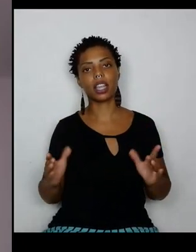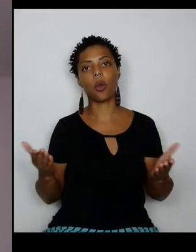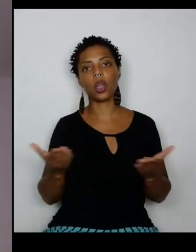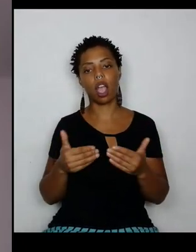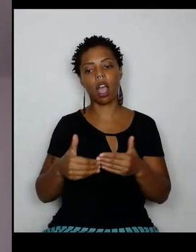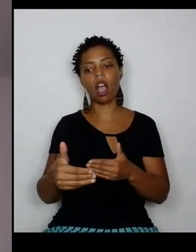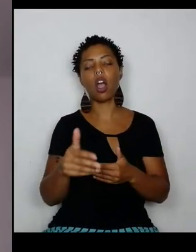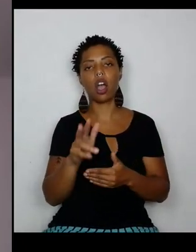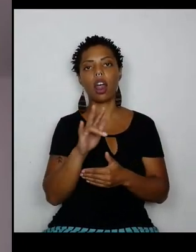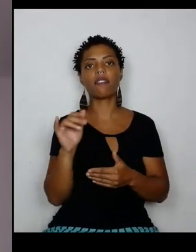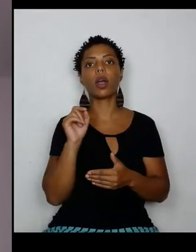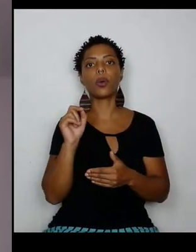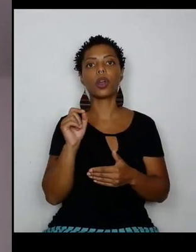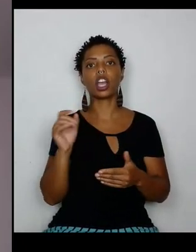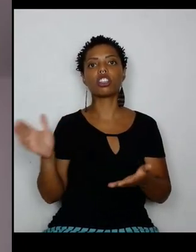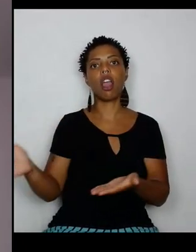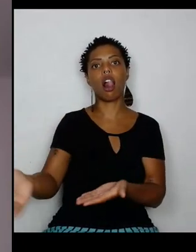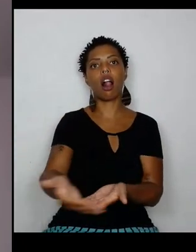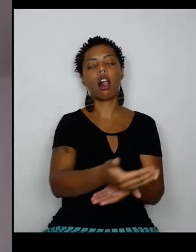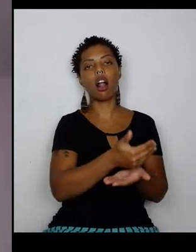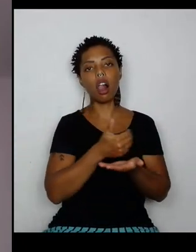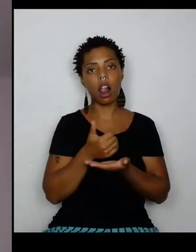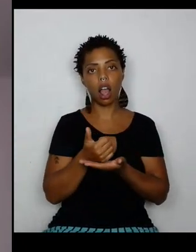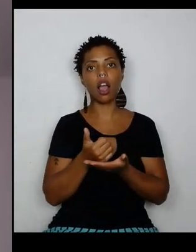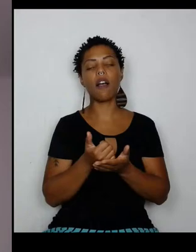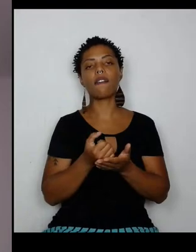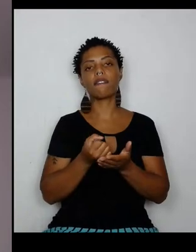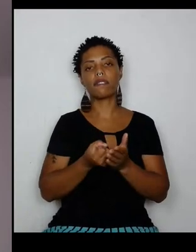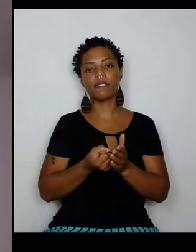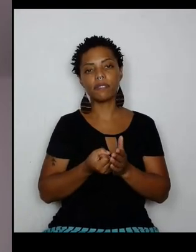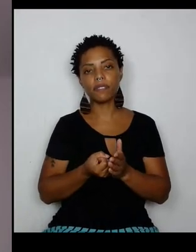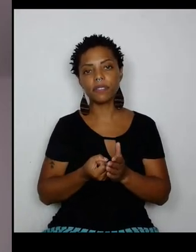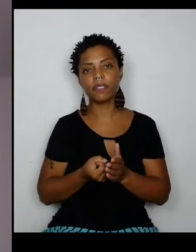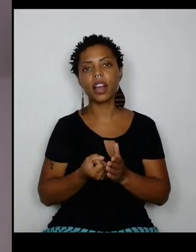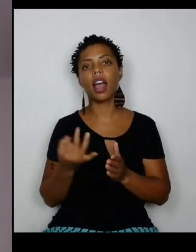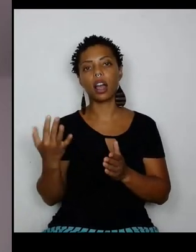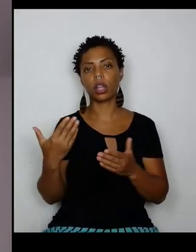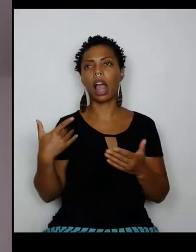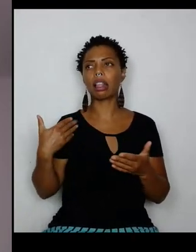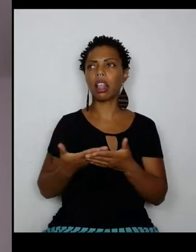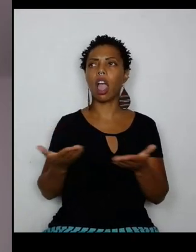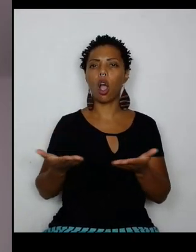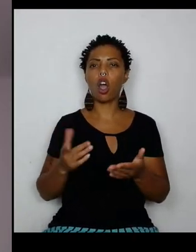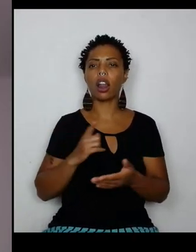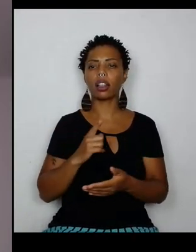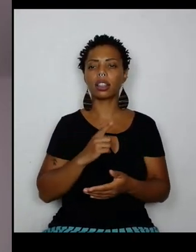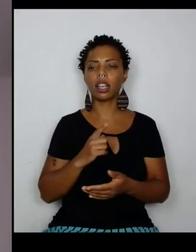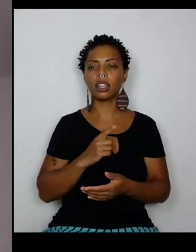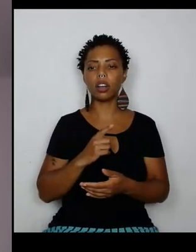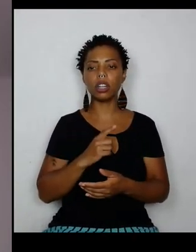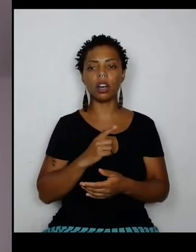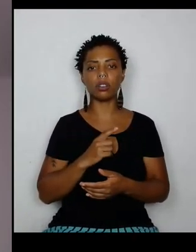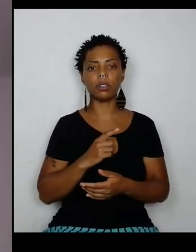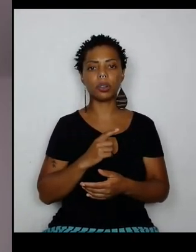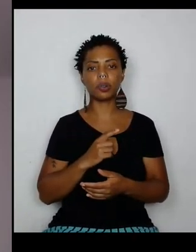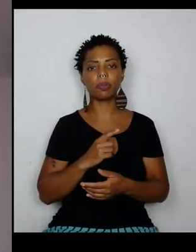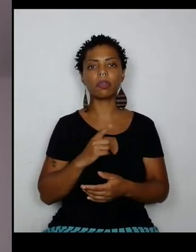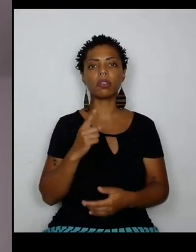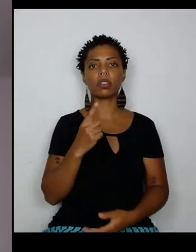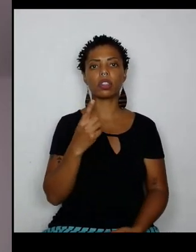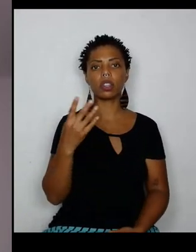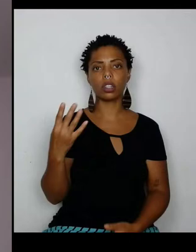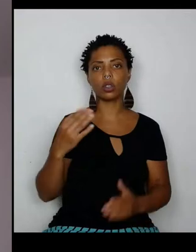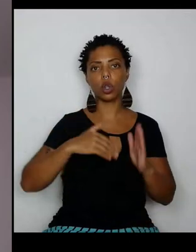so this is going to be quite a rare chance we'll have to put together or to bring together significant significant